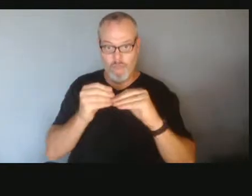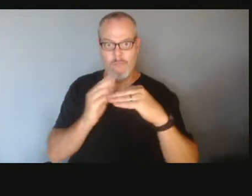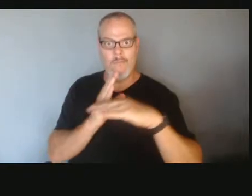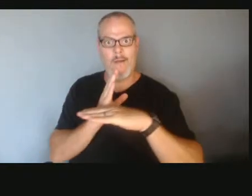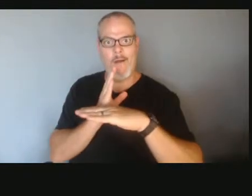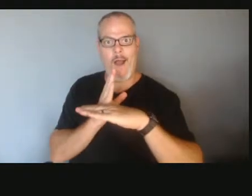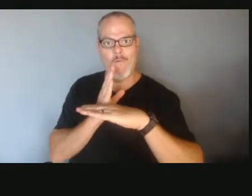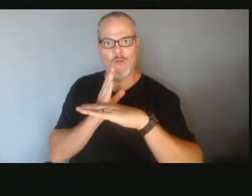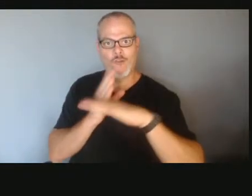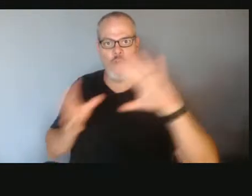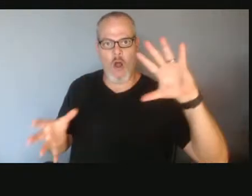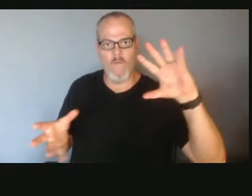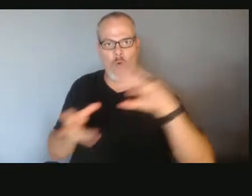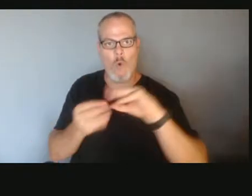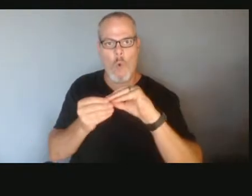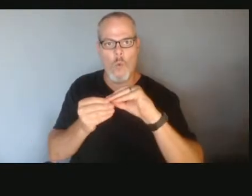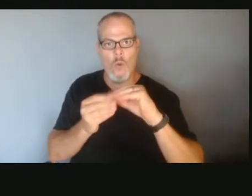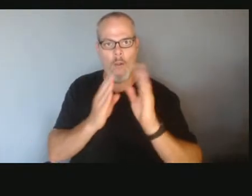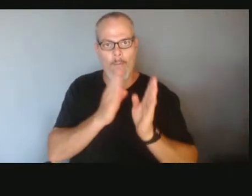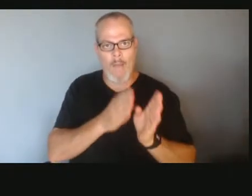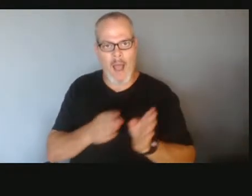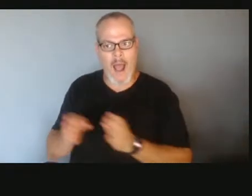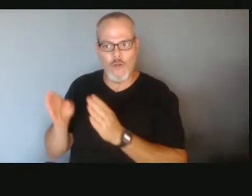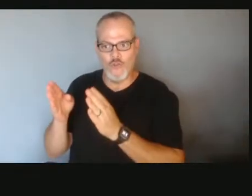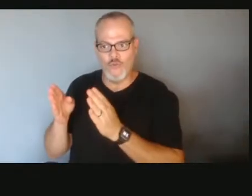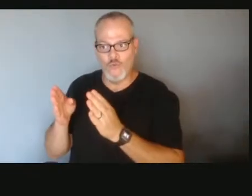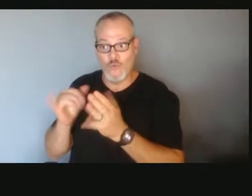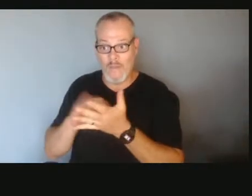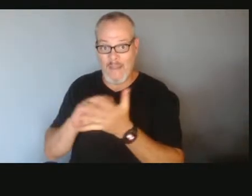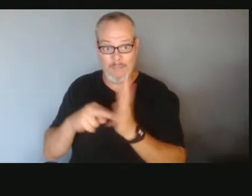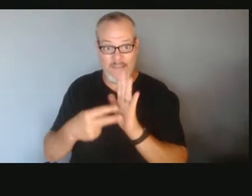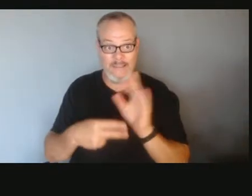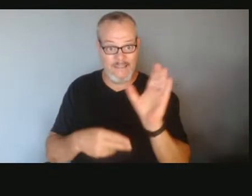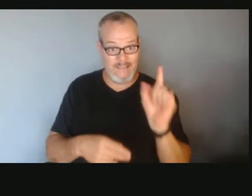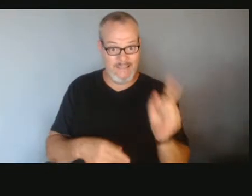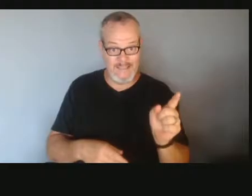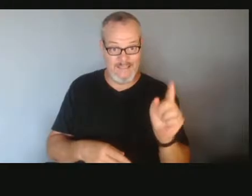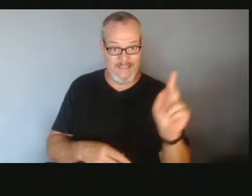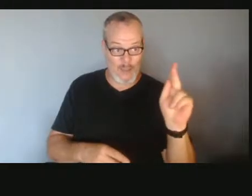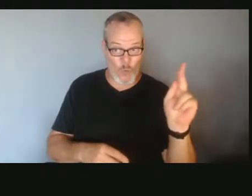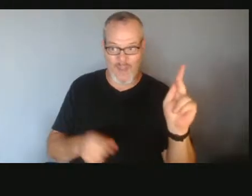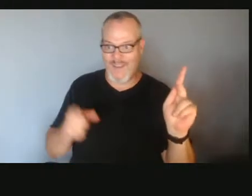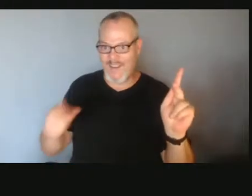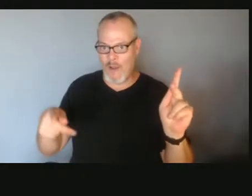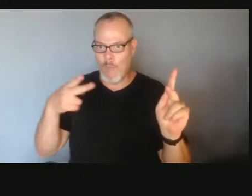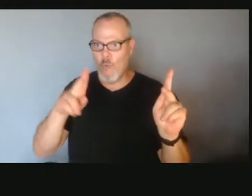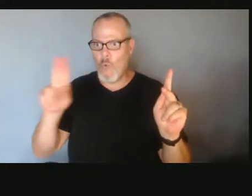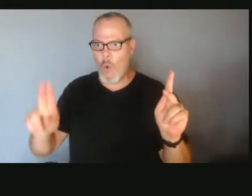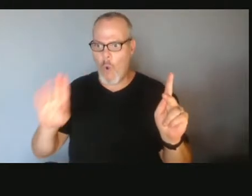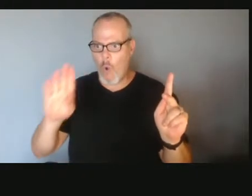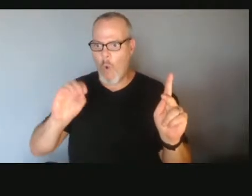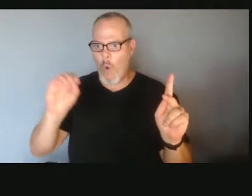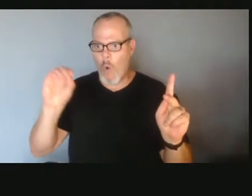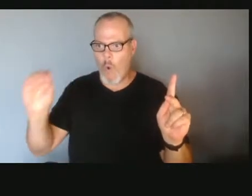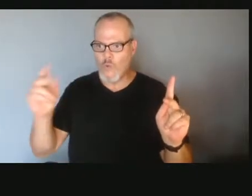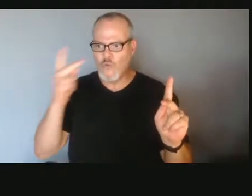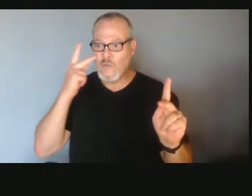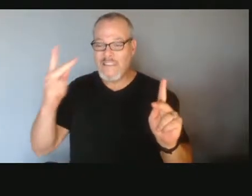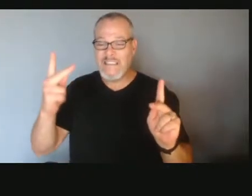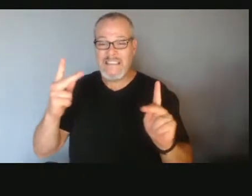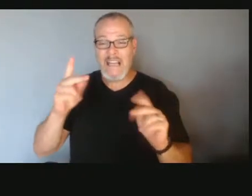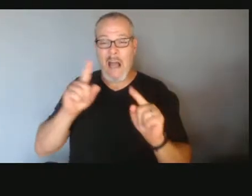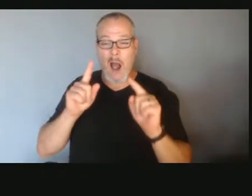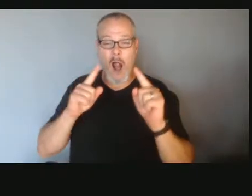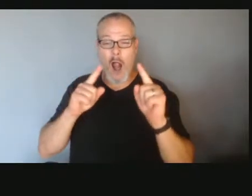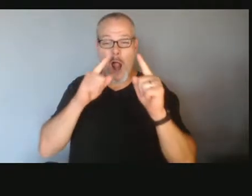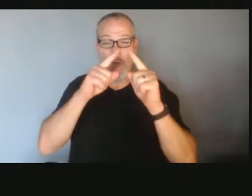the whole pattern there. And at Pu'o'o, we saw that as well, up to a certain point when afterwards we did see the decline as well. So